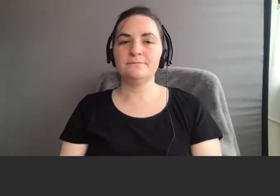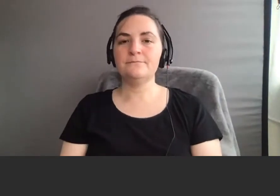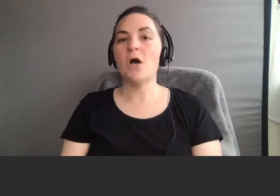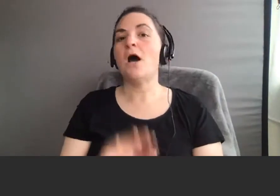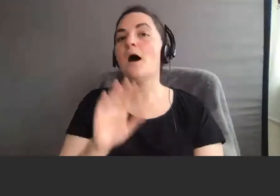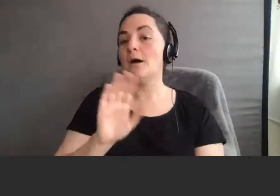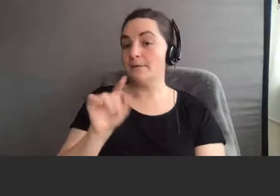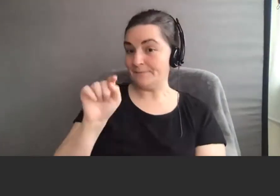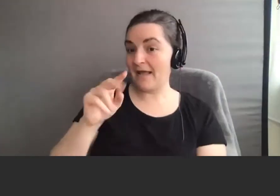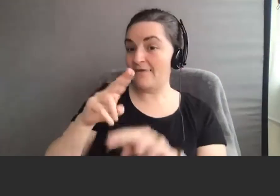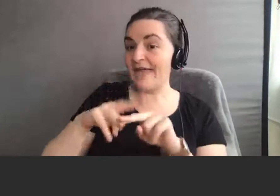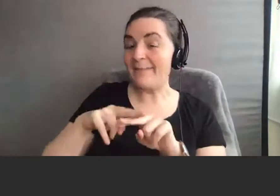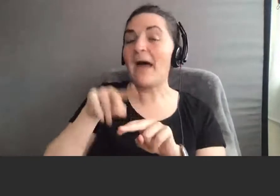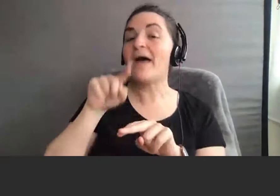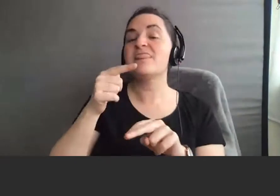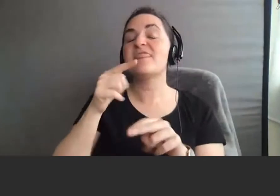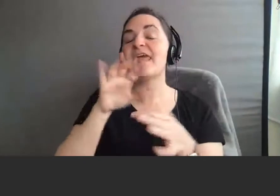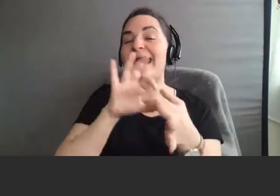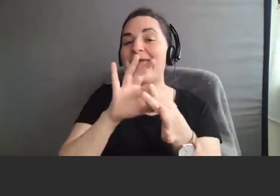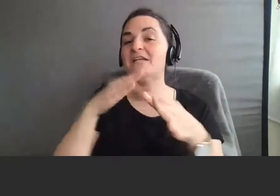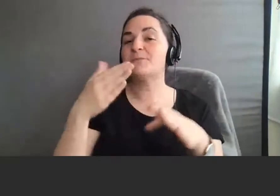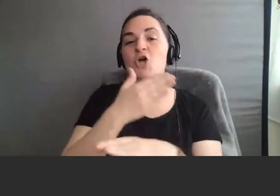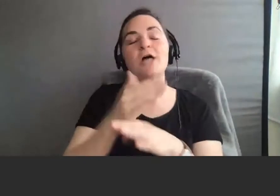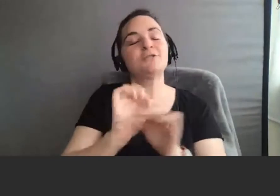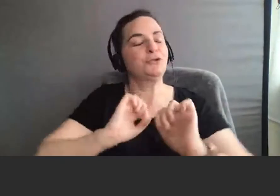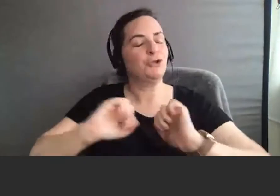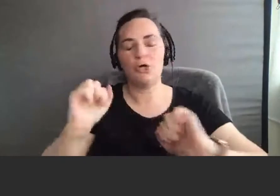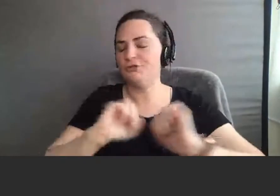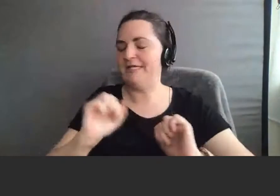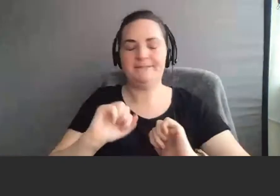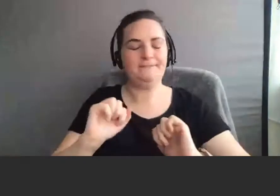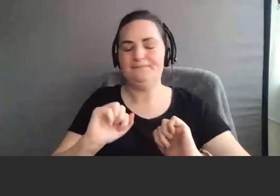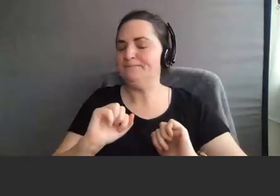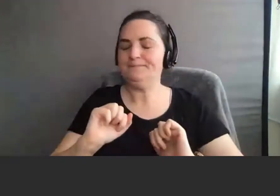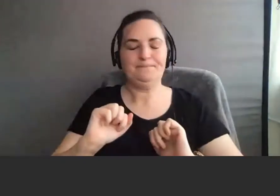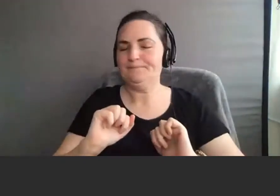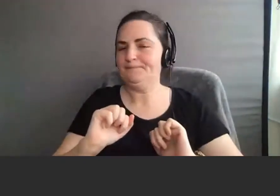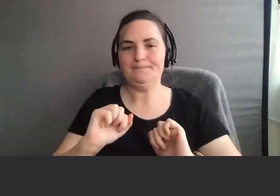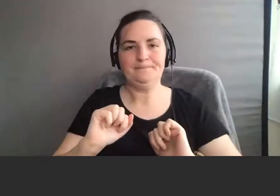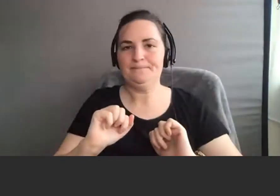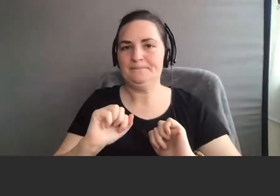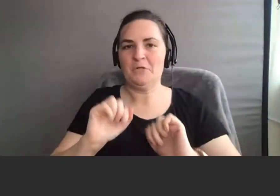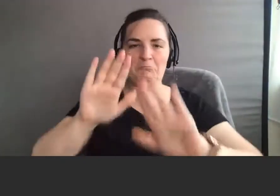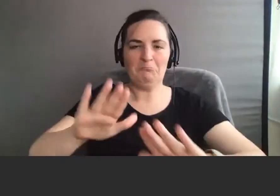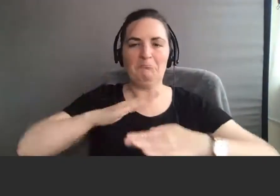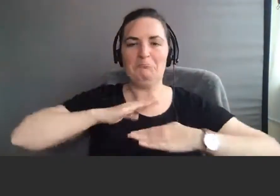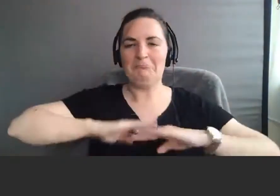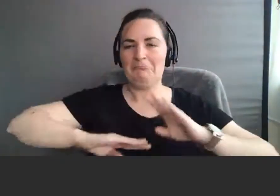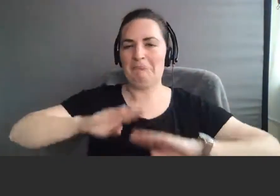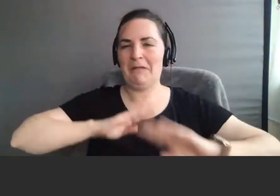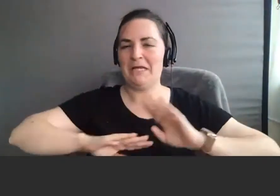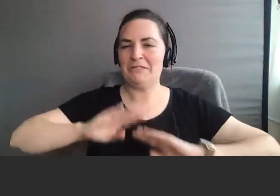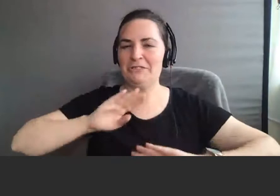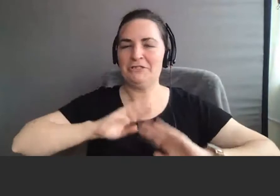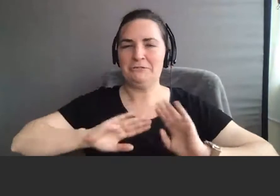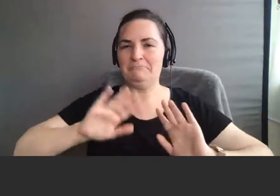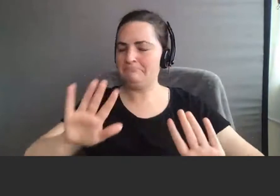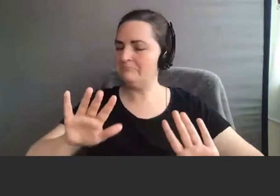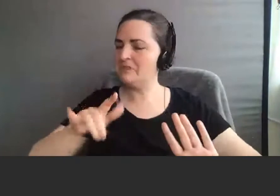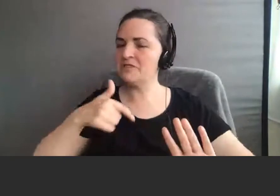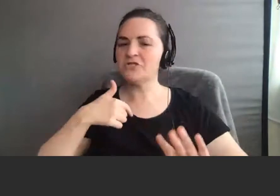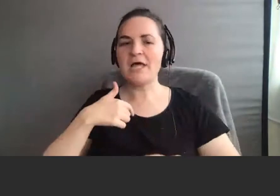no, Fama, they're not. I haven't flagged up any engagement tasks yet, so just calm yourself down. Just spend some time